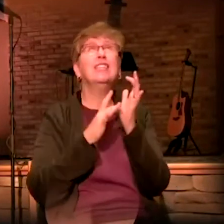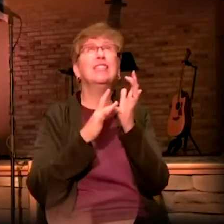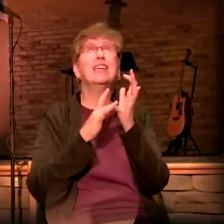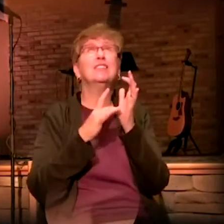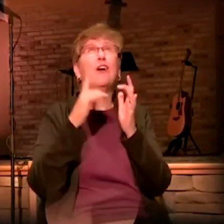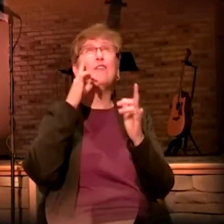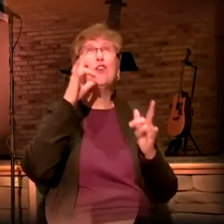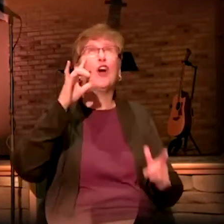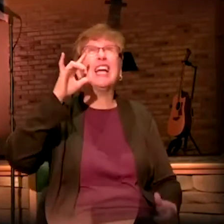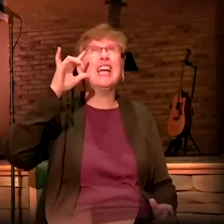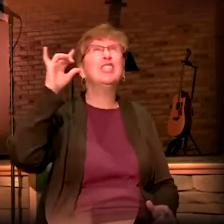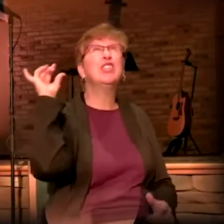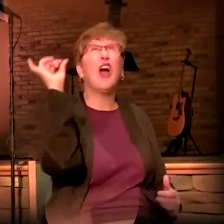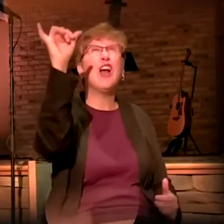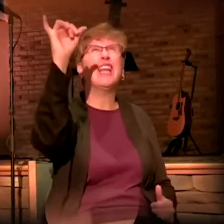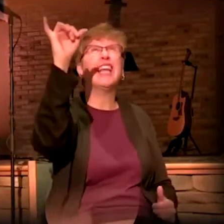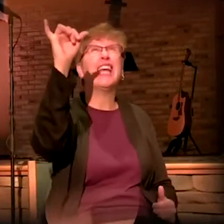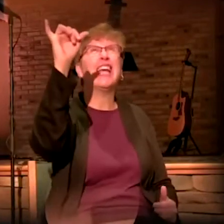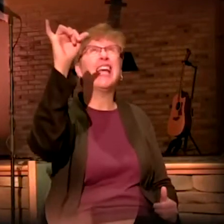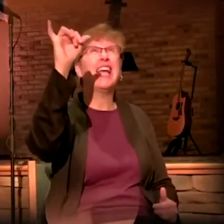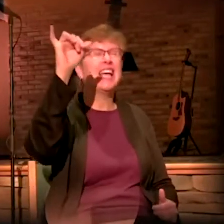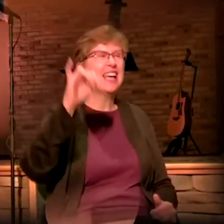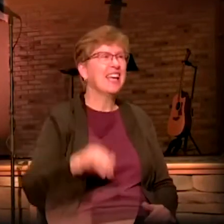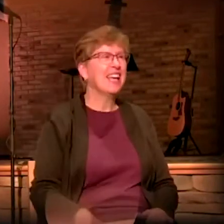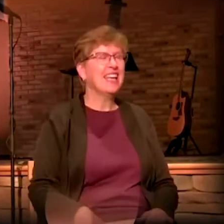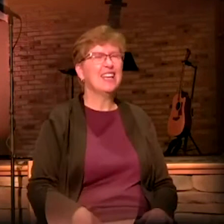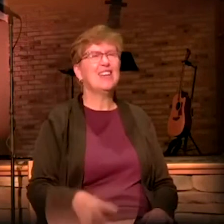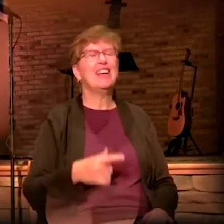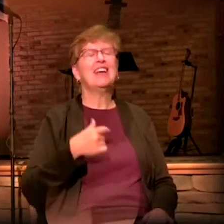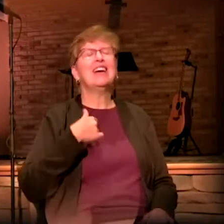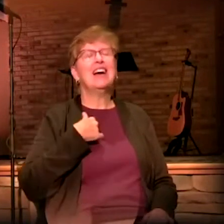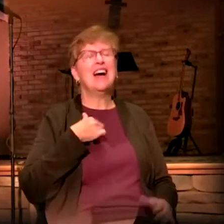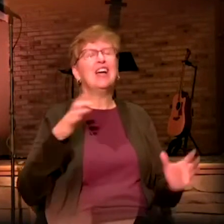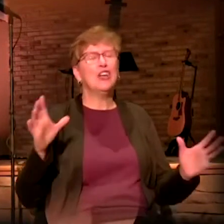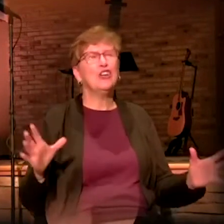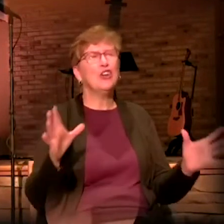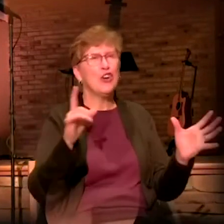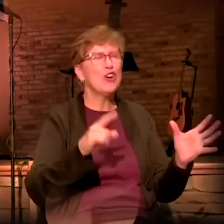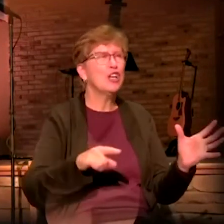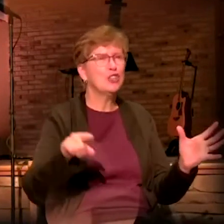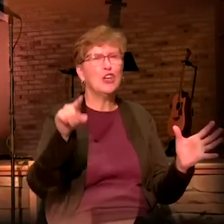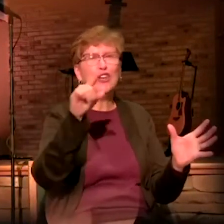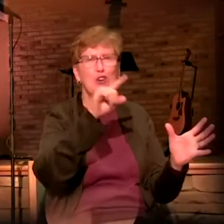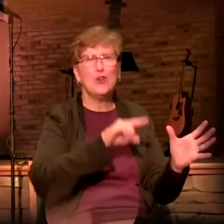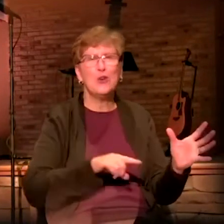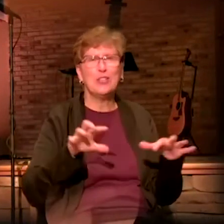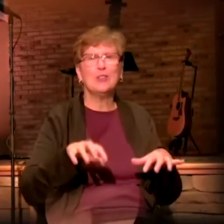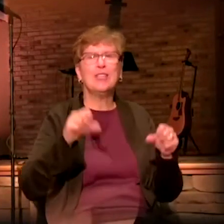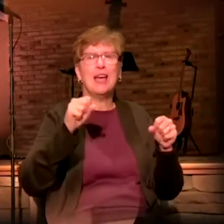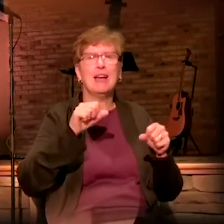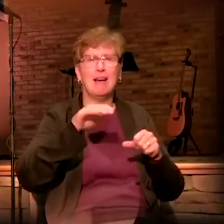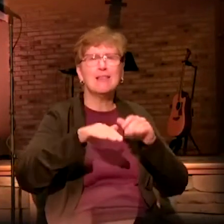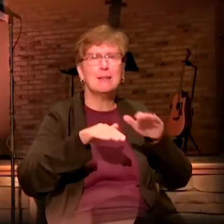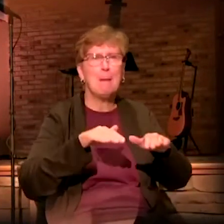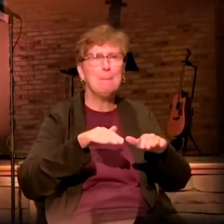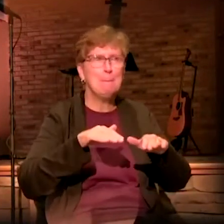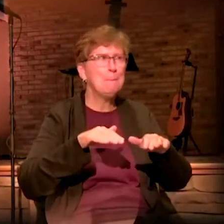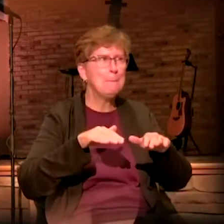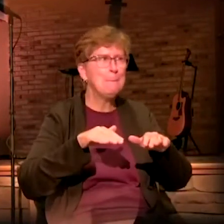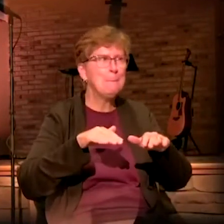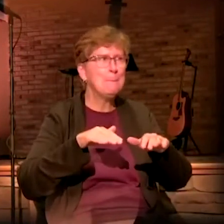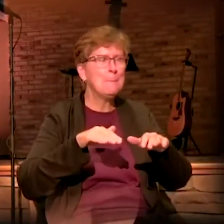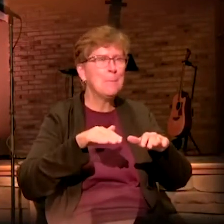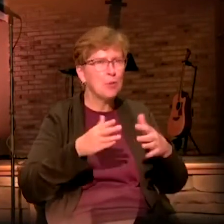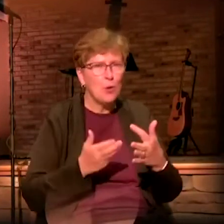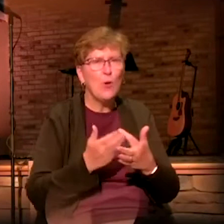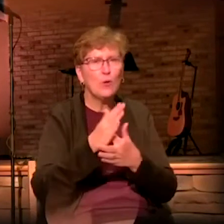for eternity. Well, folks, I just encourage you to take a step, would you, and go through this